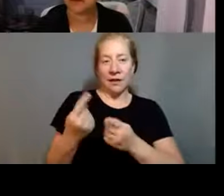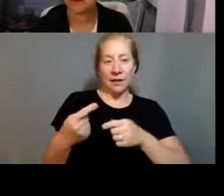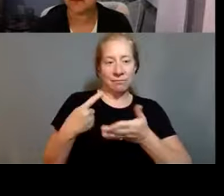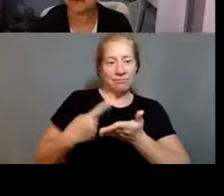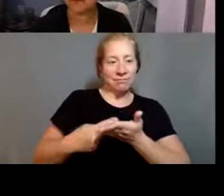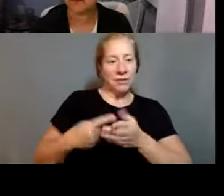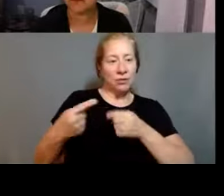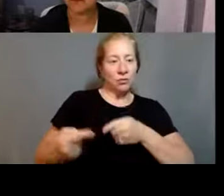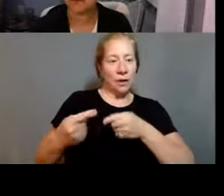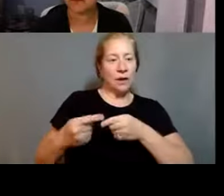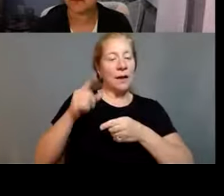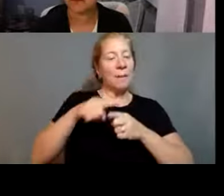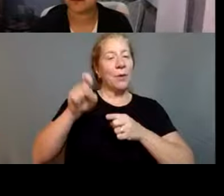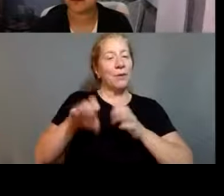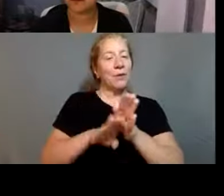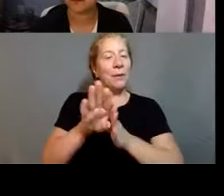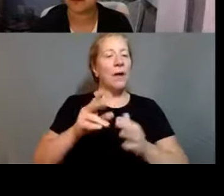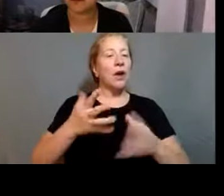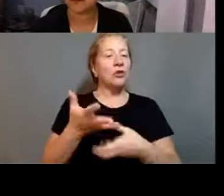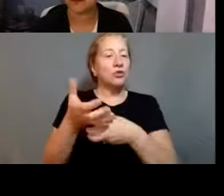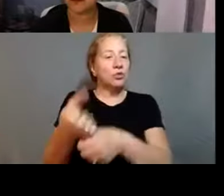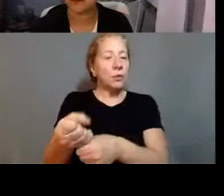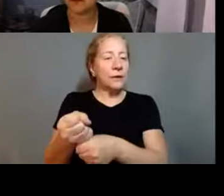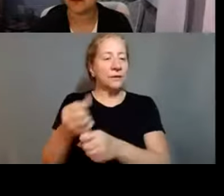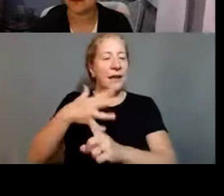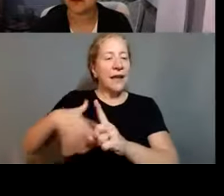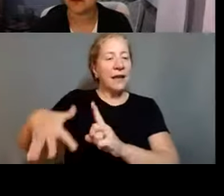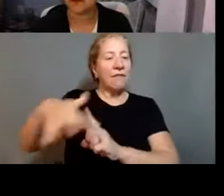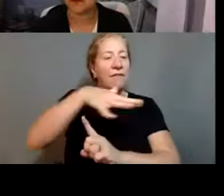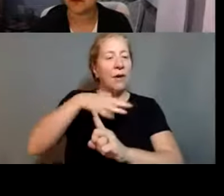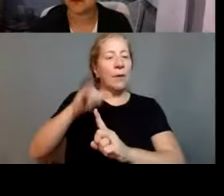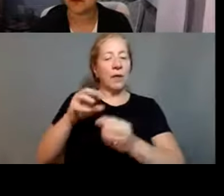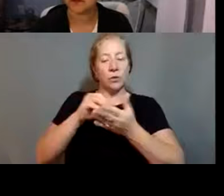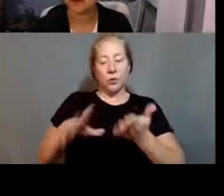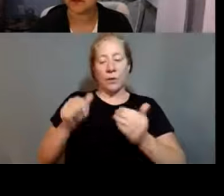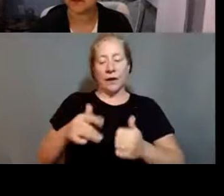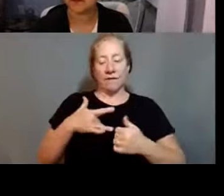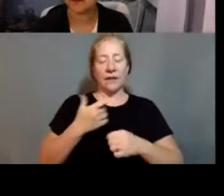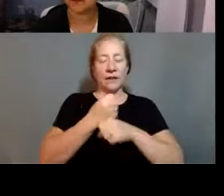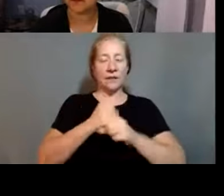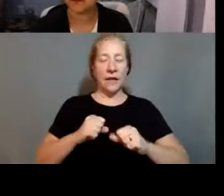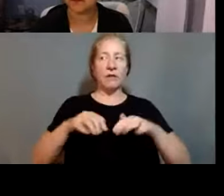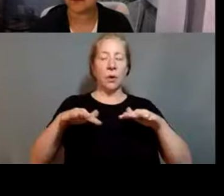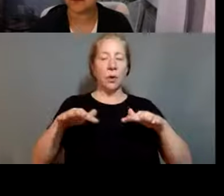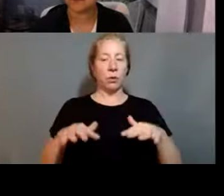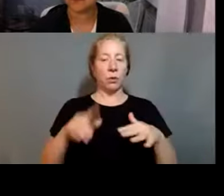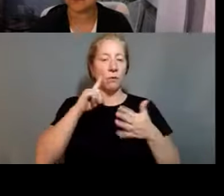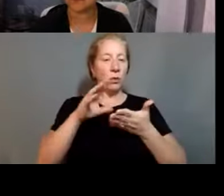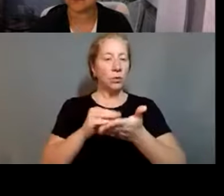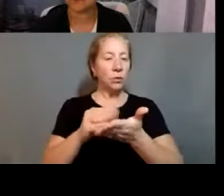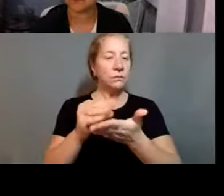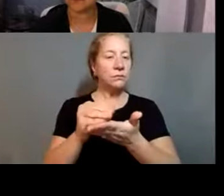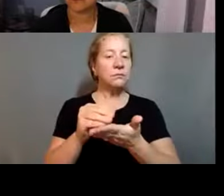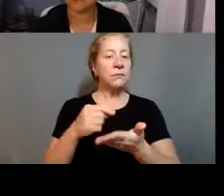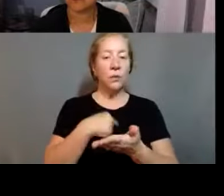about creating the trust, like parents creating the environment that students will feel safe. And we work really hard to